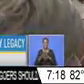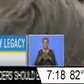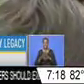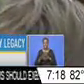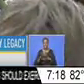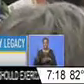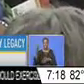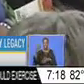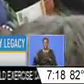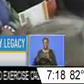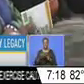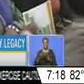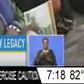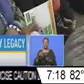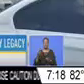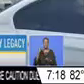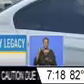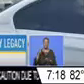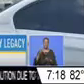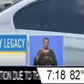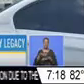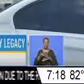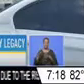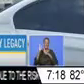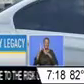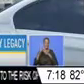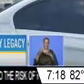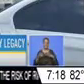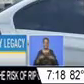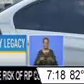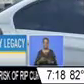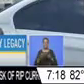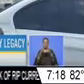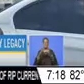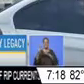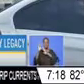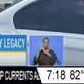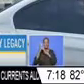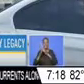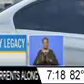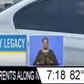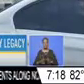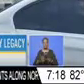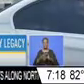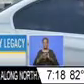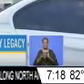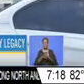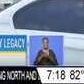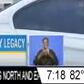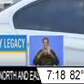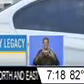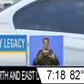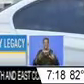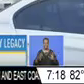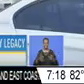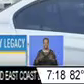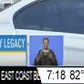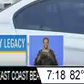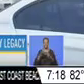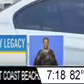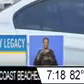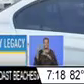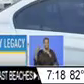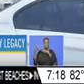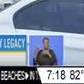Bahamians possess. A lot of Bahamians have been disconnected from their history because we don't teach our history as much as we should in